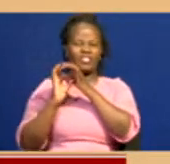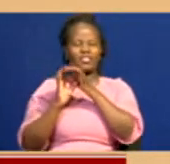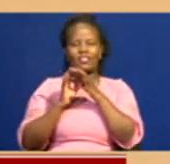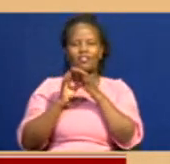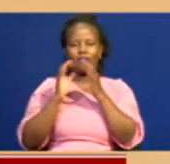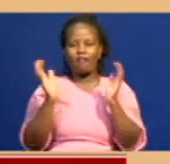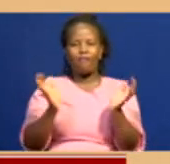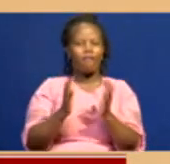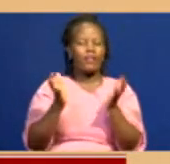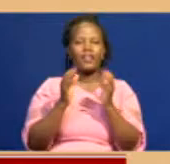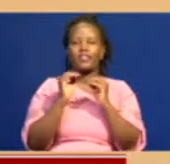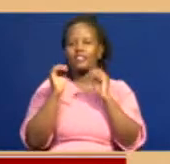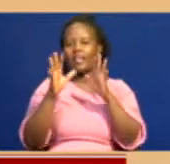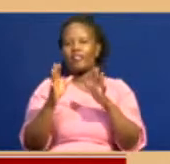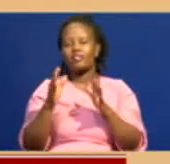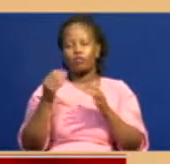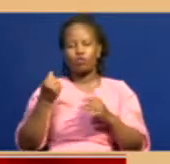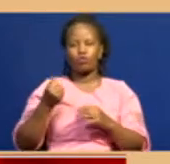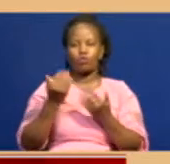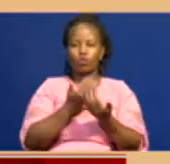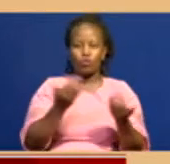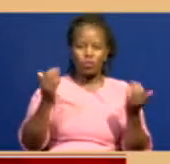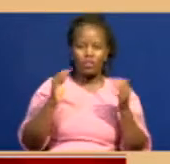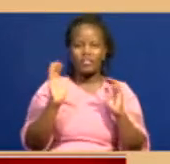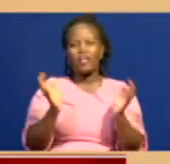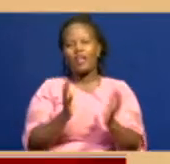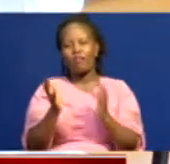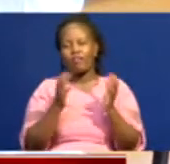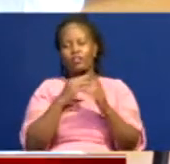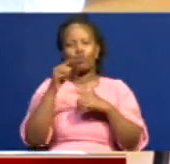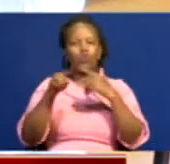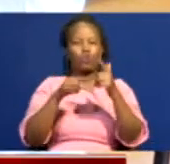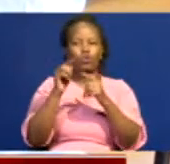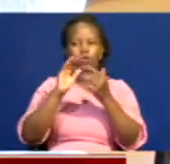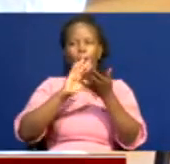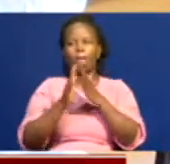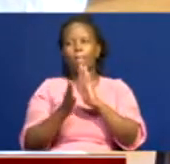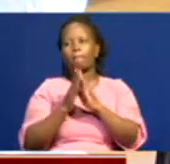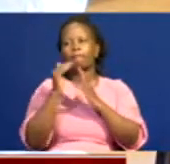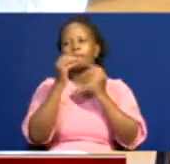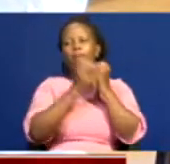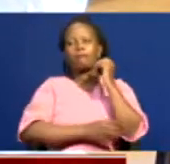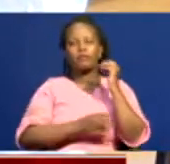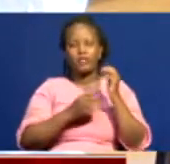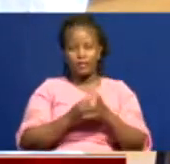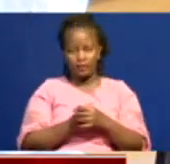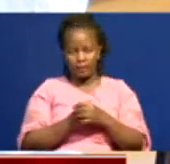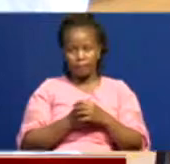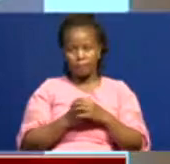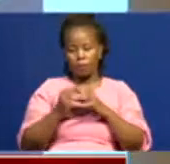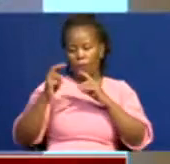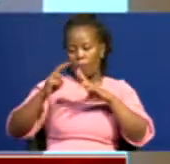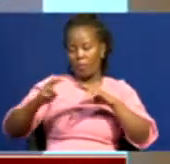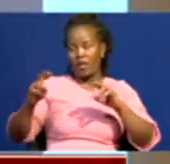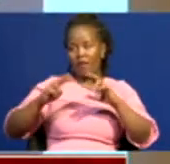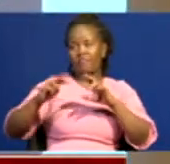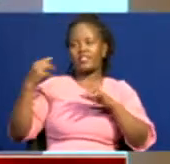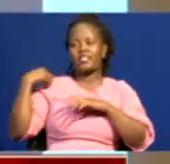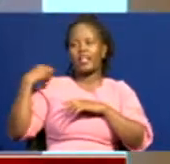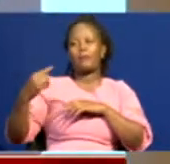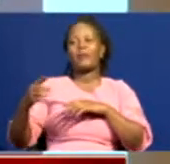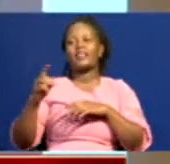well-being continues to make children more and more vulnerable. According to the Kenya Demographic Health Survey, the statistics in